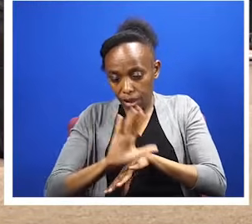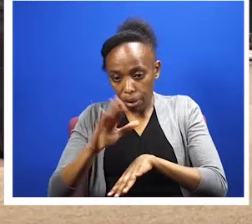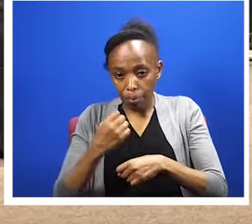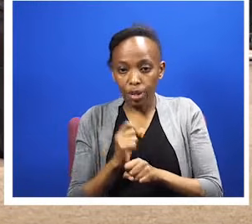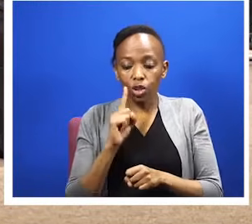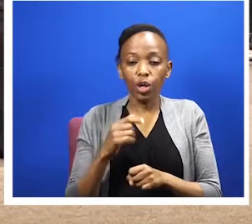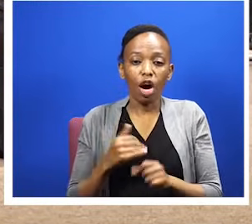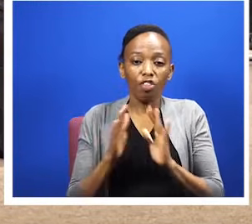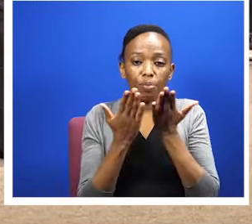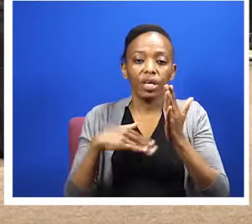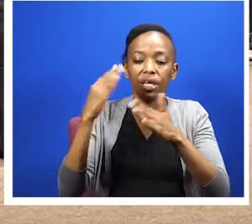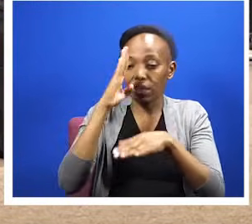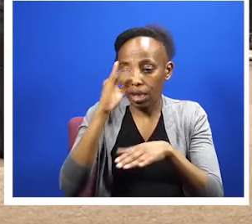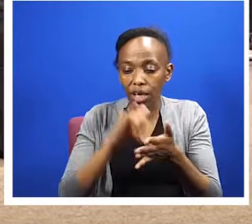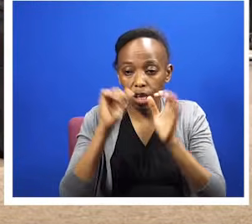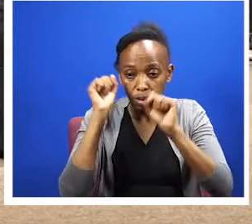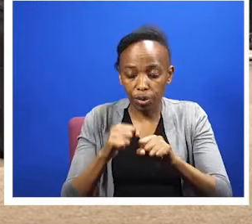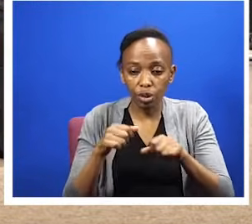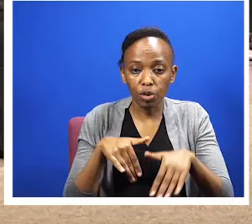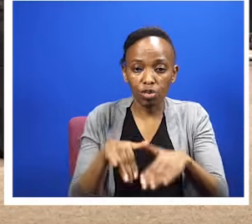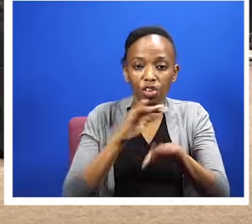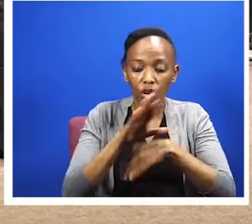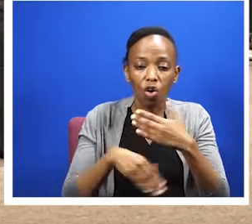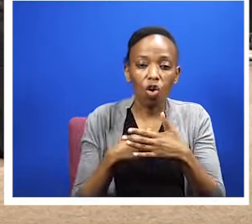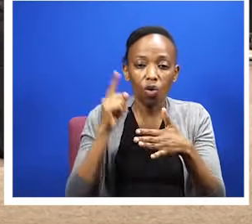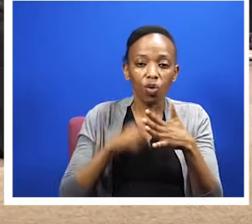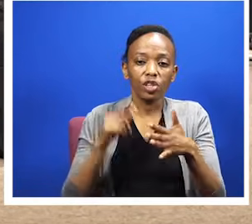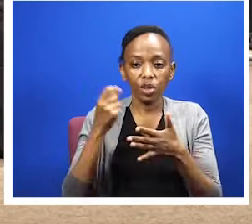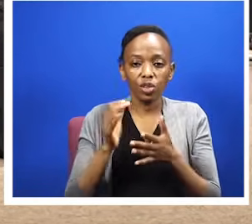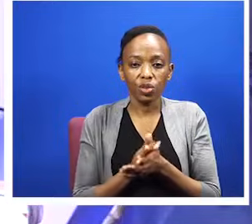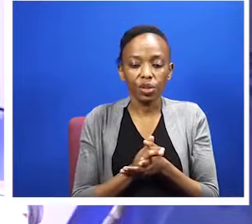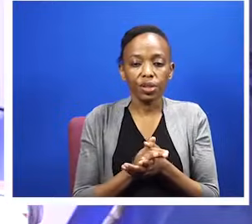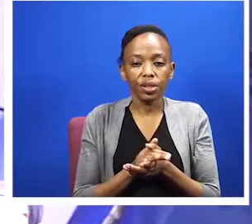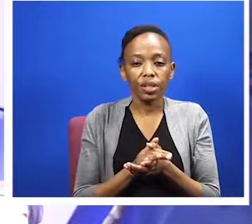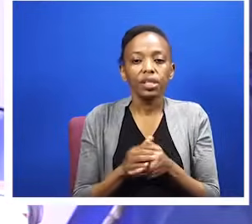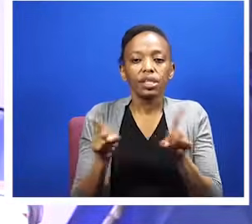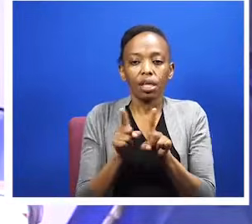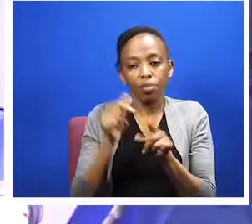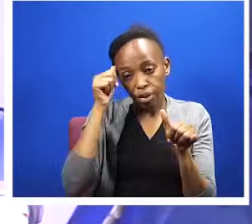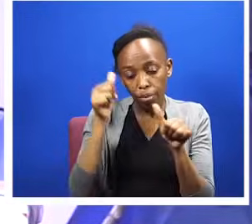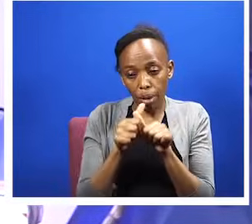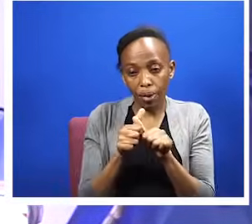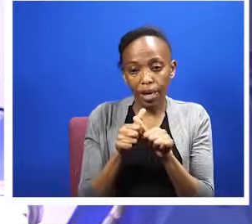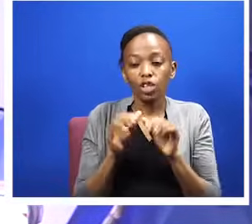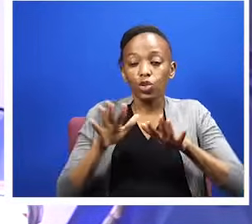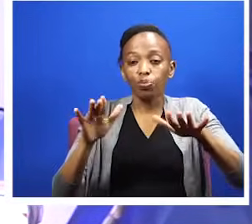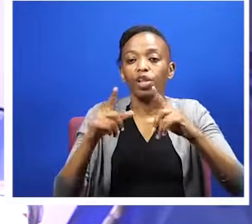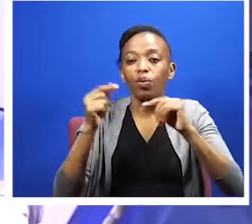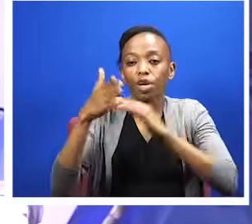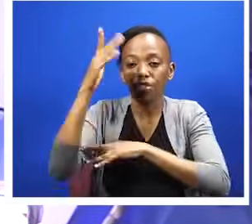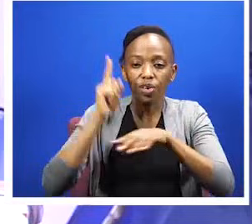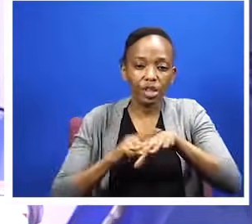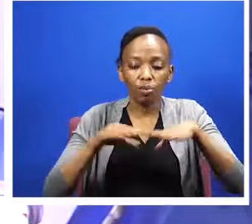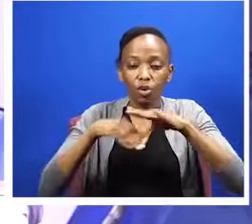sure you have a copy next Sunday so that you're able to fill in all the what you're supposed to fill in. And also remember to spread the word of God as you go